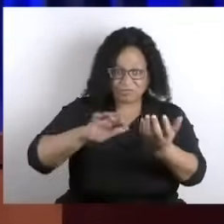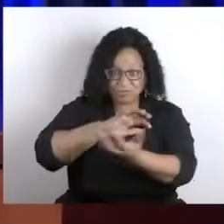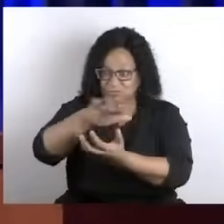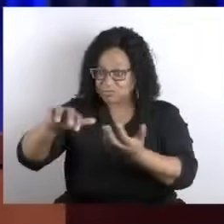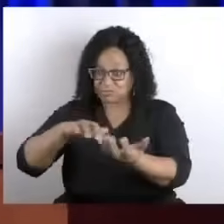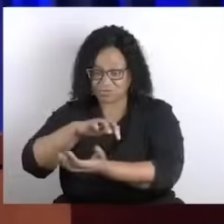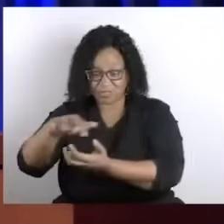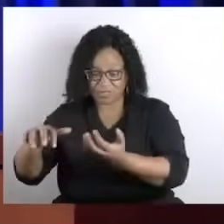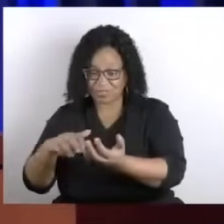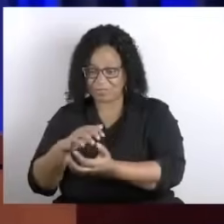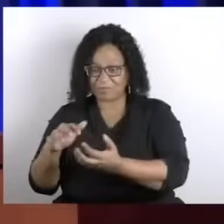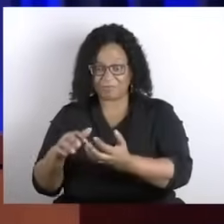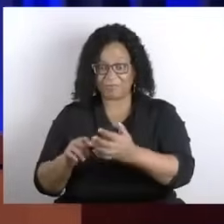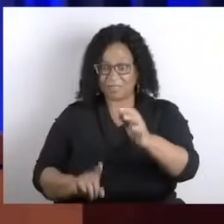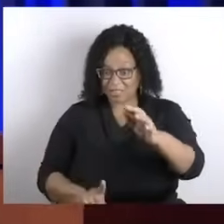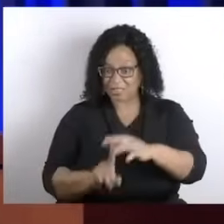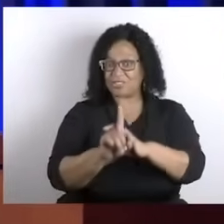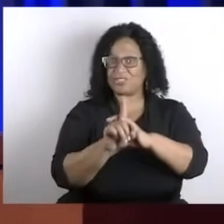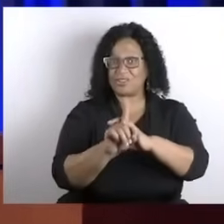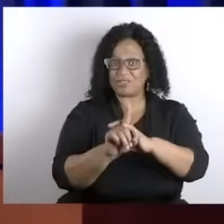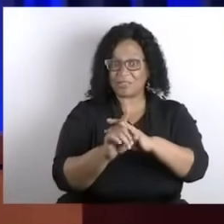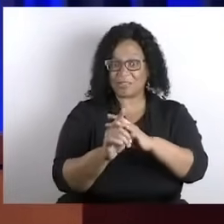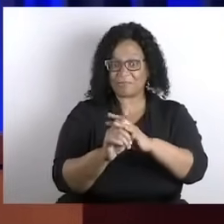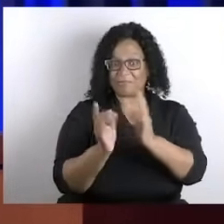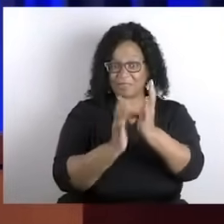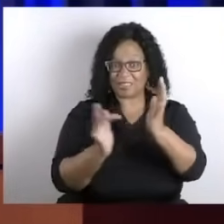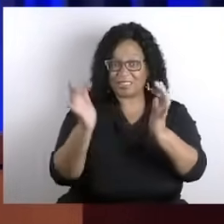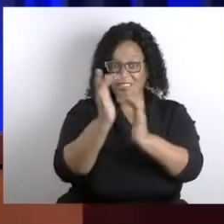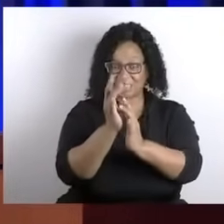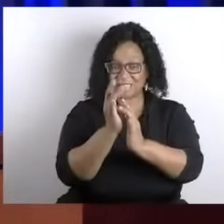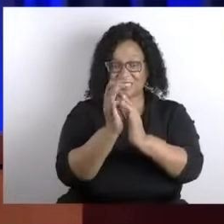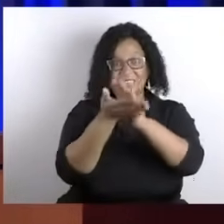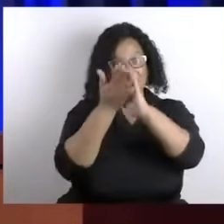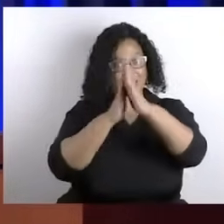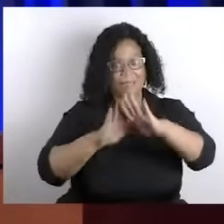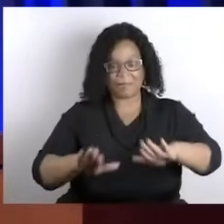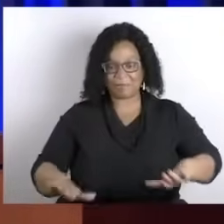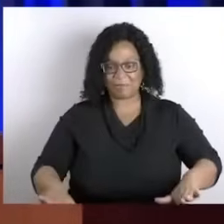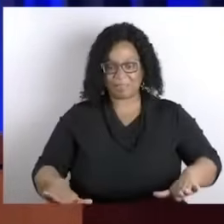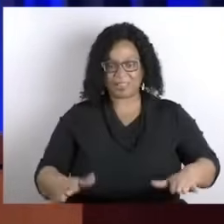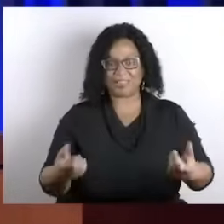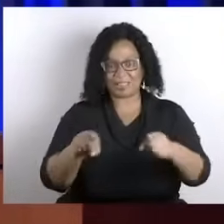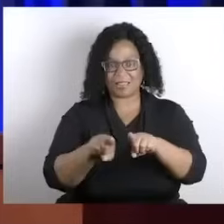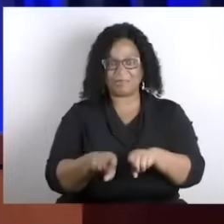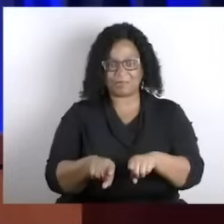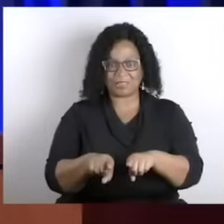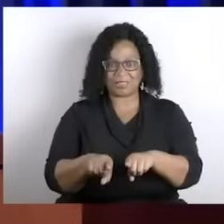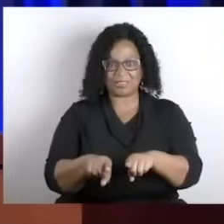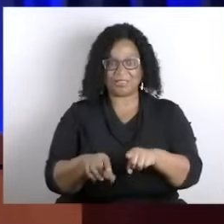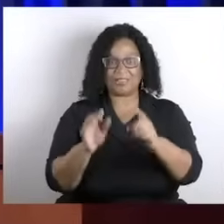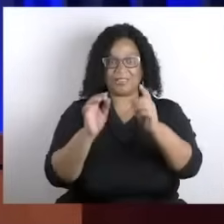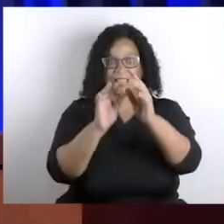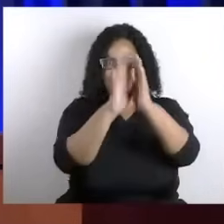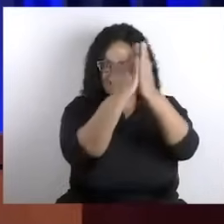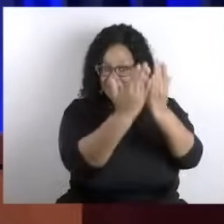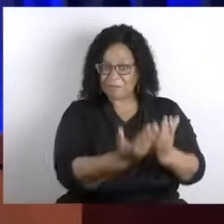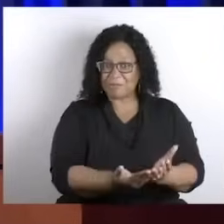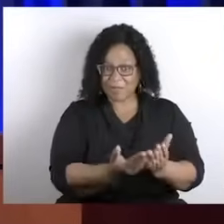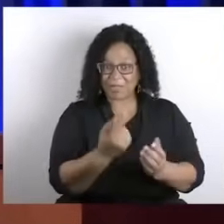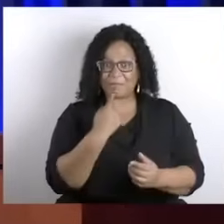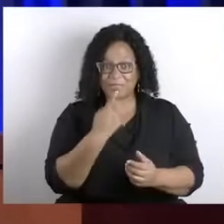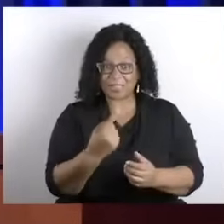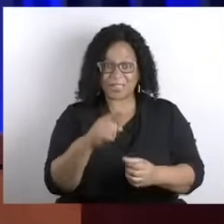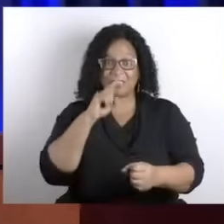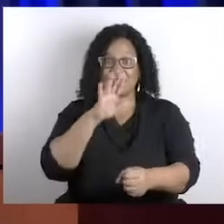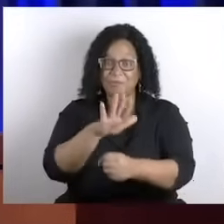to me who can celebrate the fact that God keeps his promises? The Bible says the